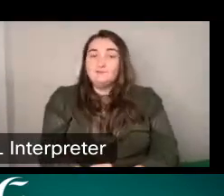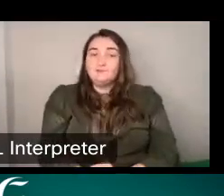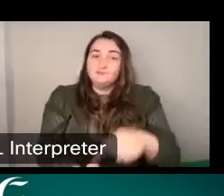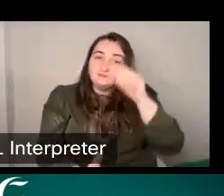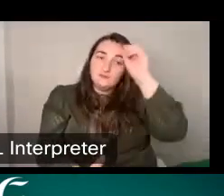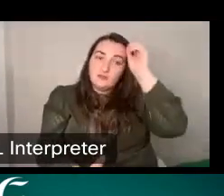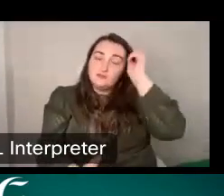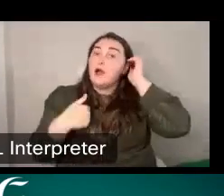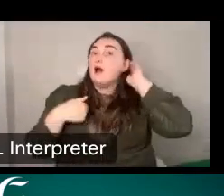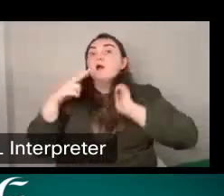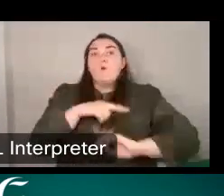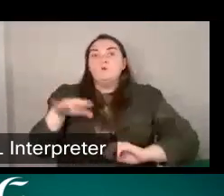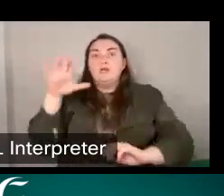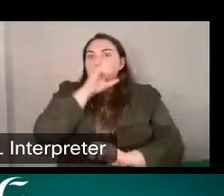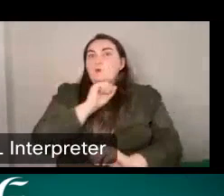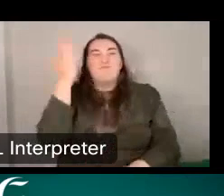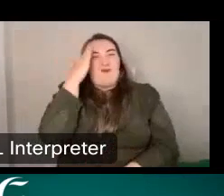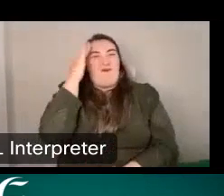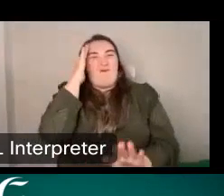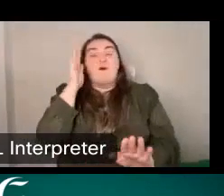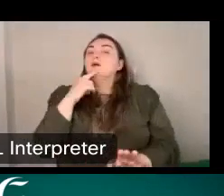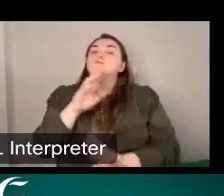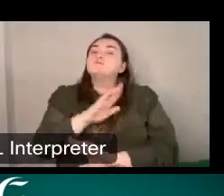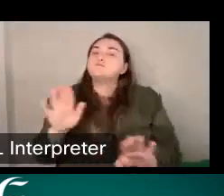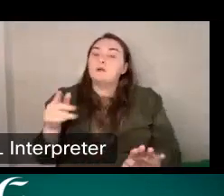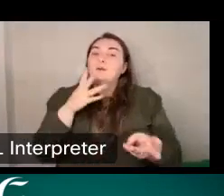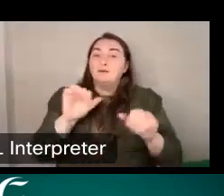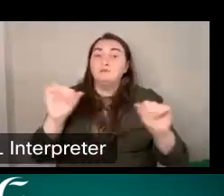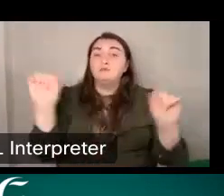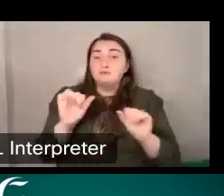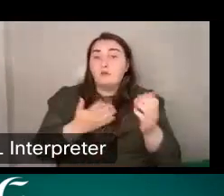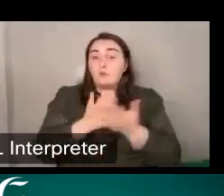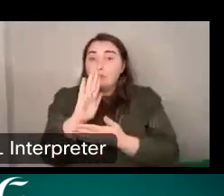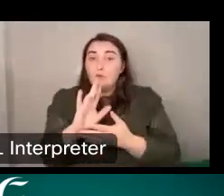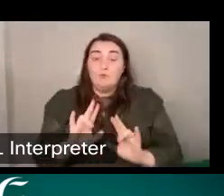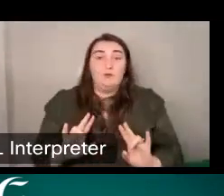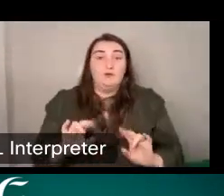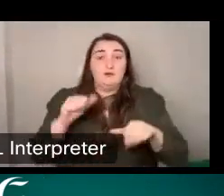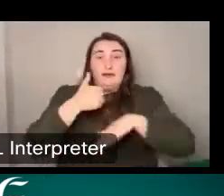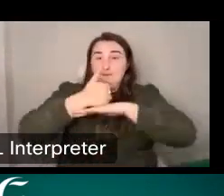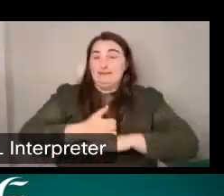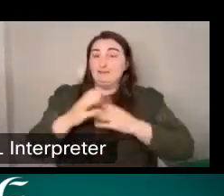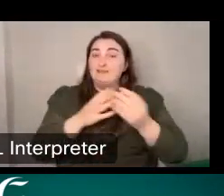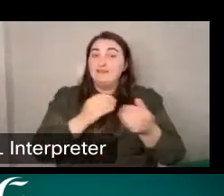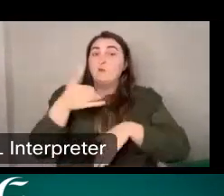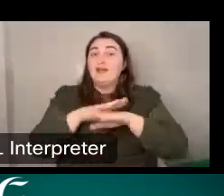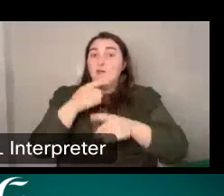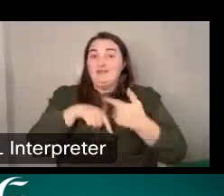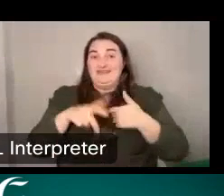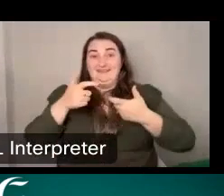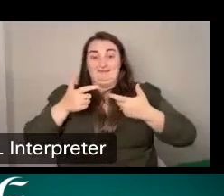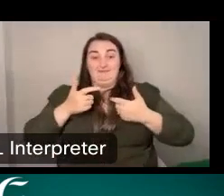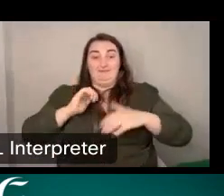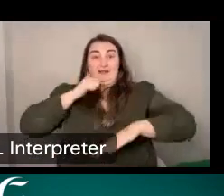assume knowledge. So very briefly, I'm going to cover some kind of basic pieces about where we are situated in the organization, just to give you a little bit